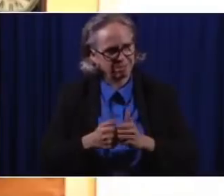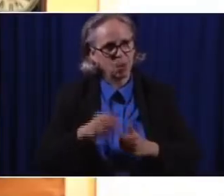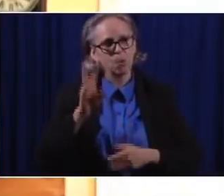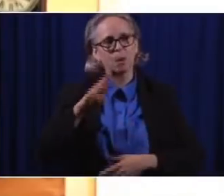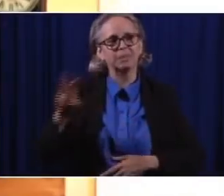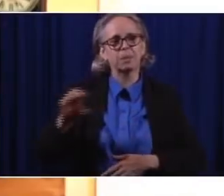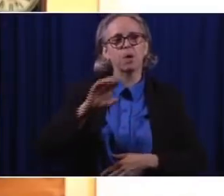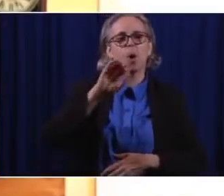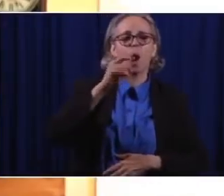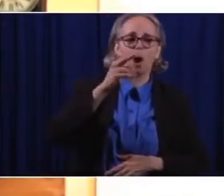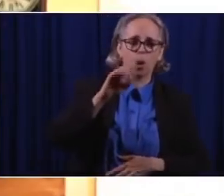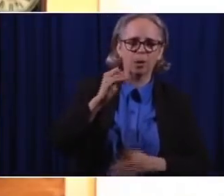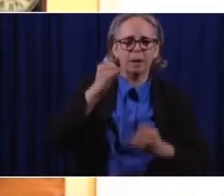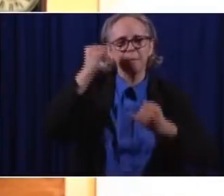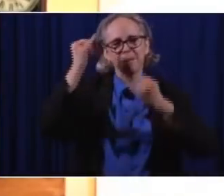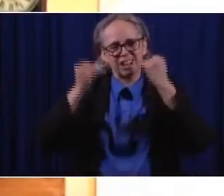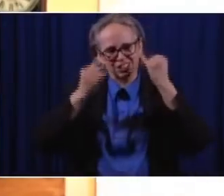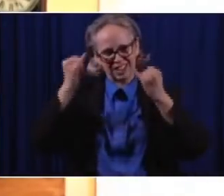ohioimaginationlibrary.org.